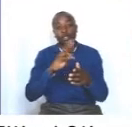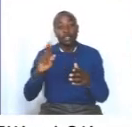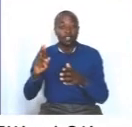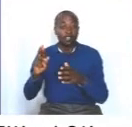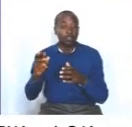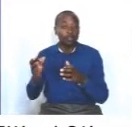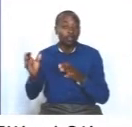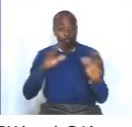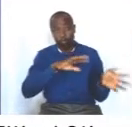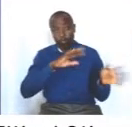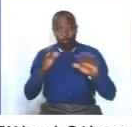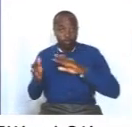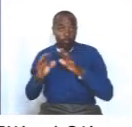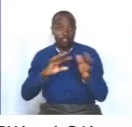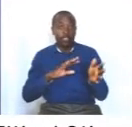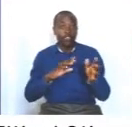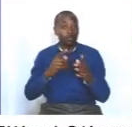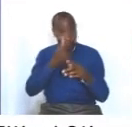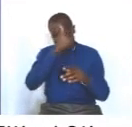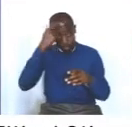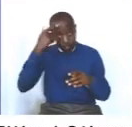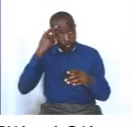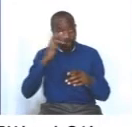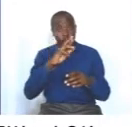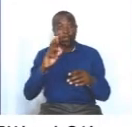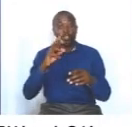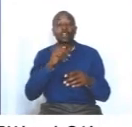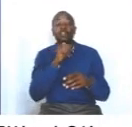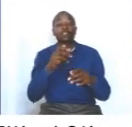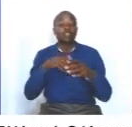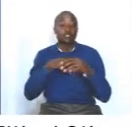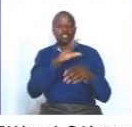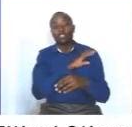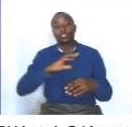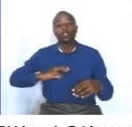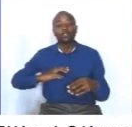drifting a little because you are not in Christ?